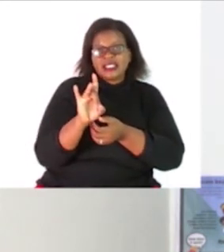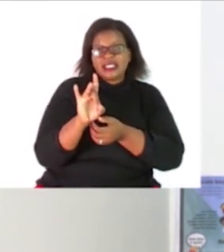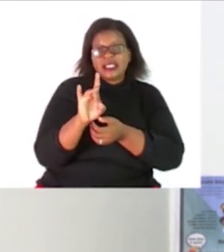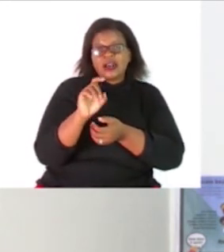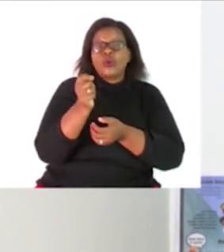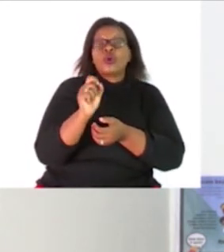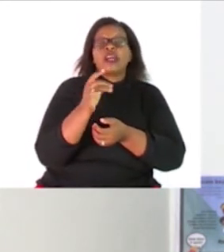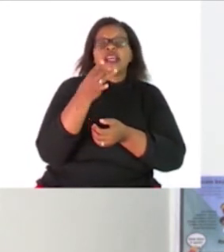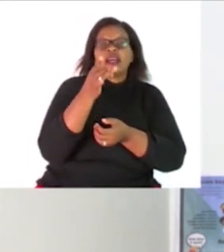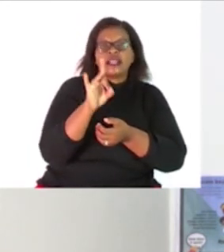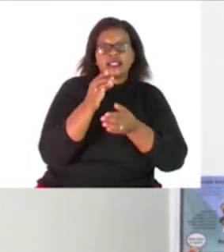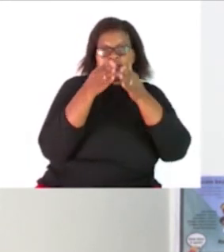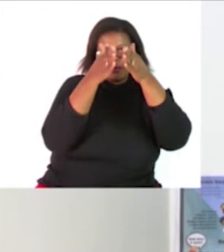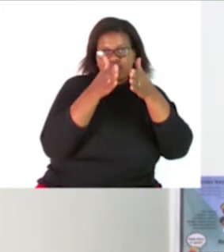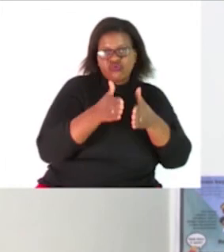our